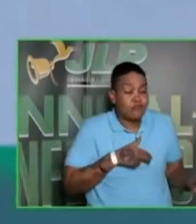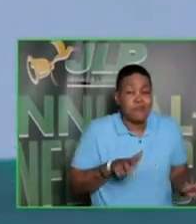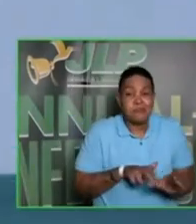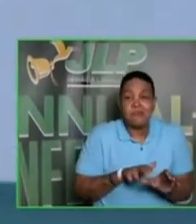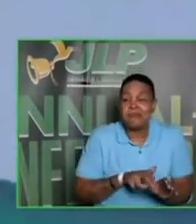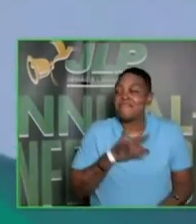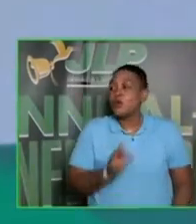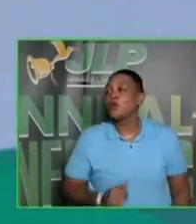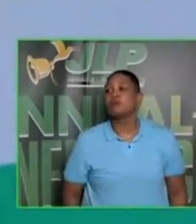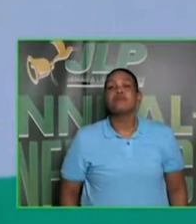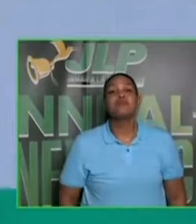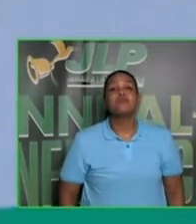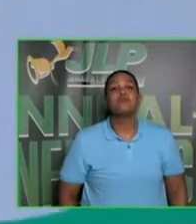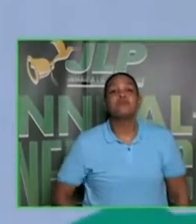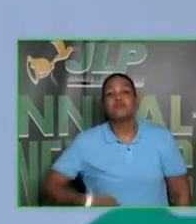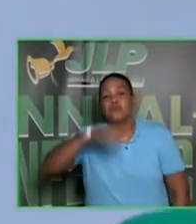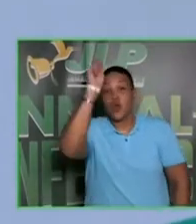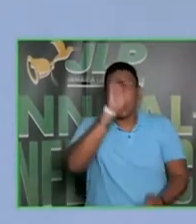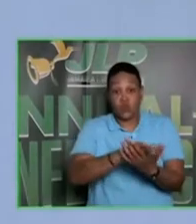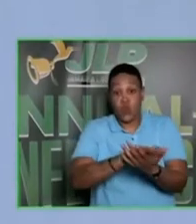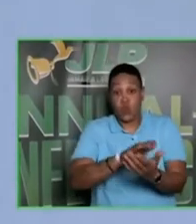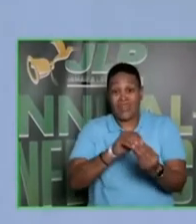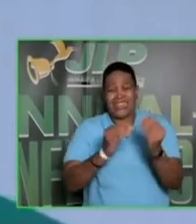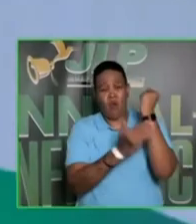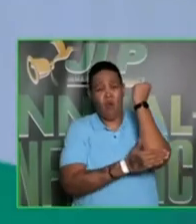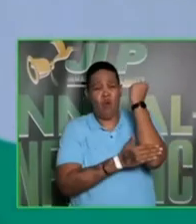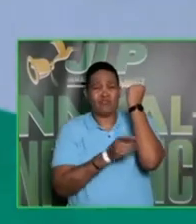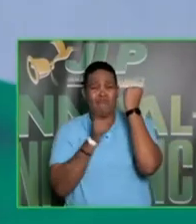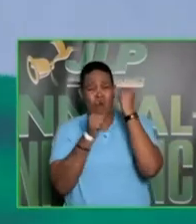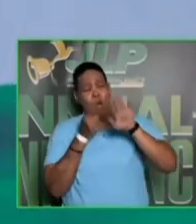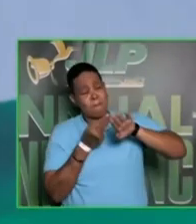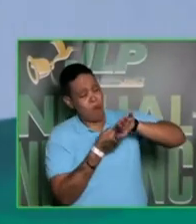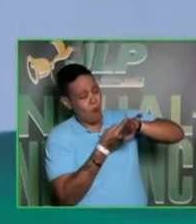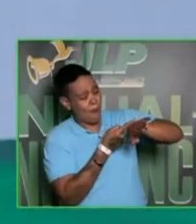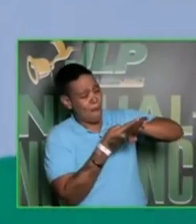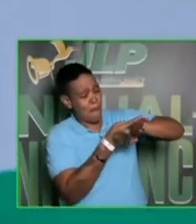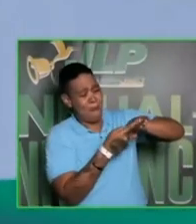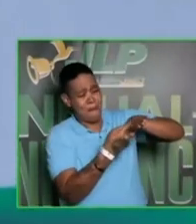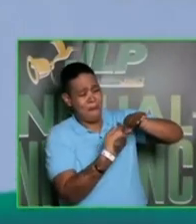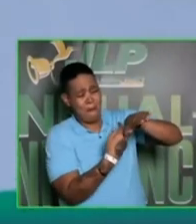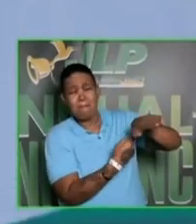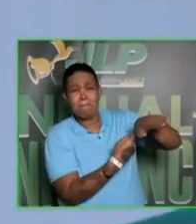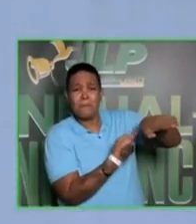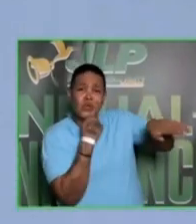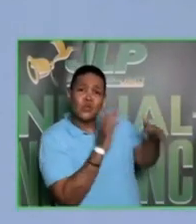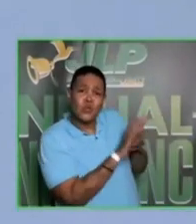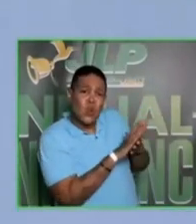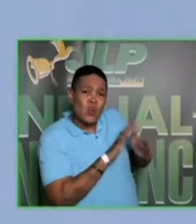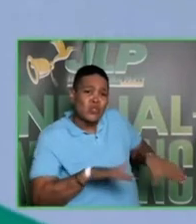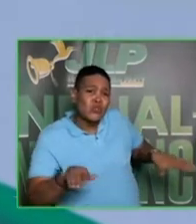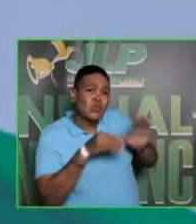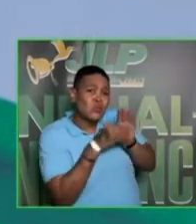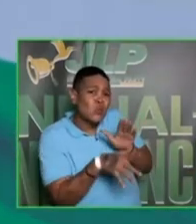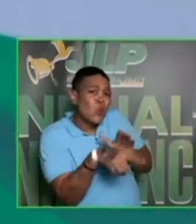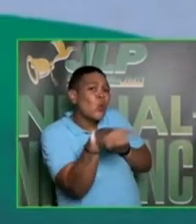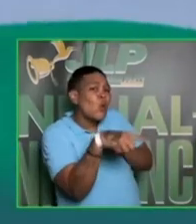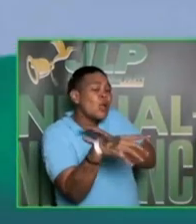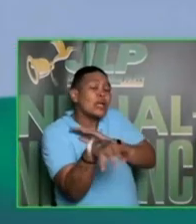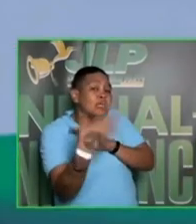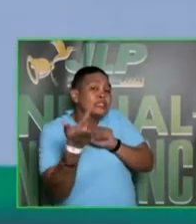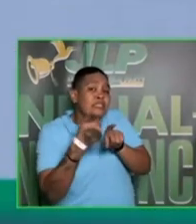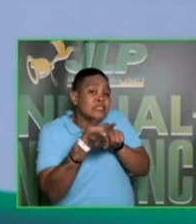most. In rural areas, however, school children, students,